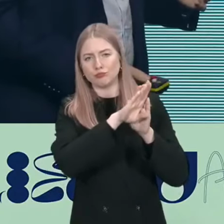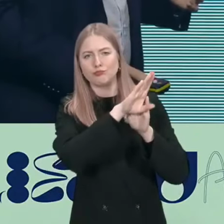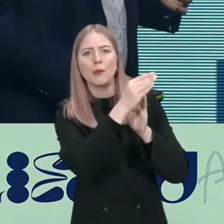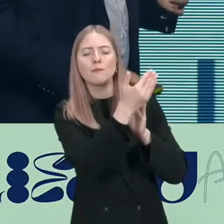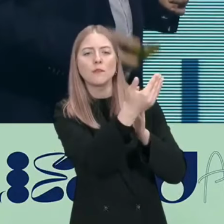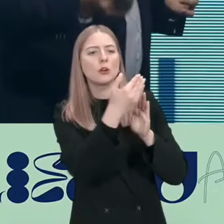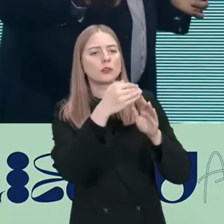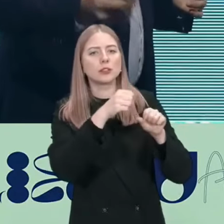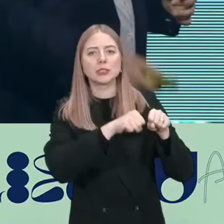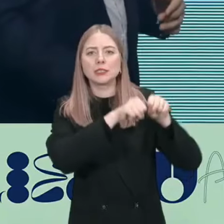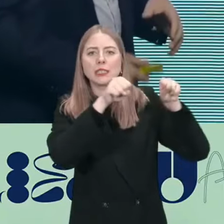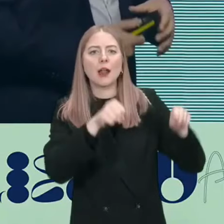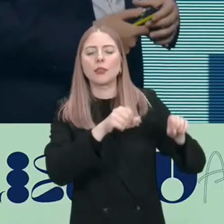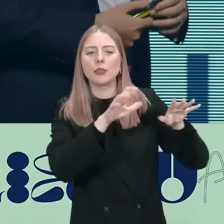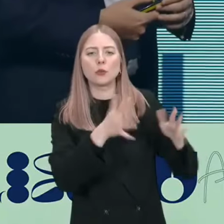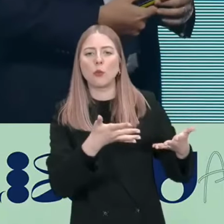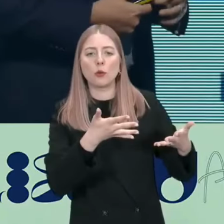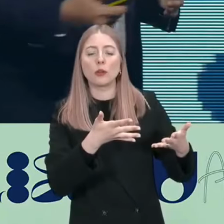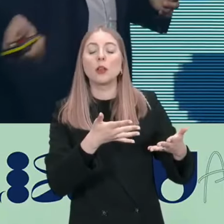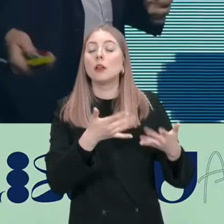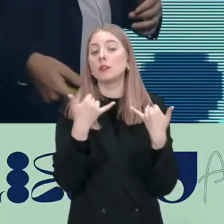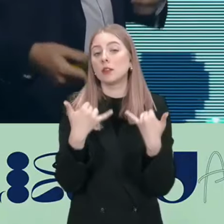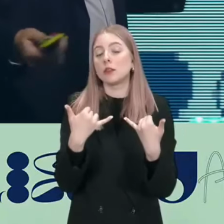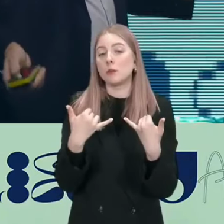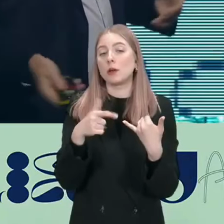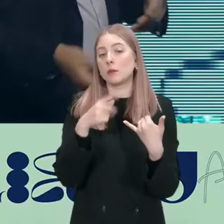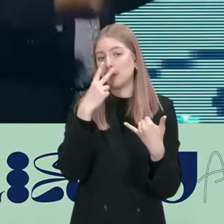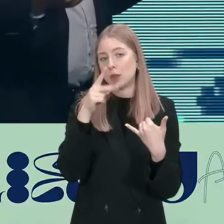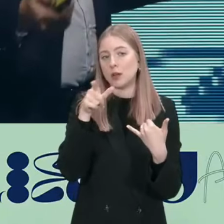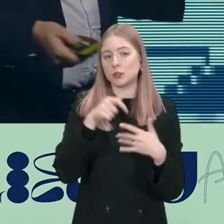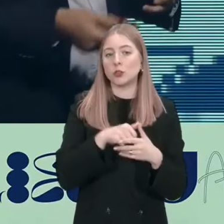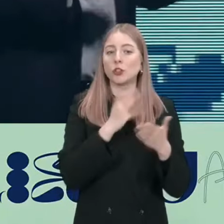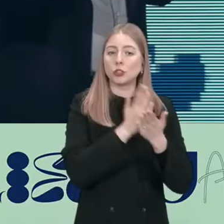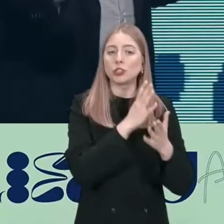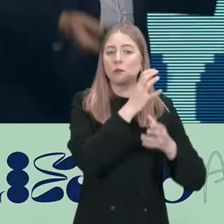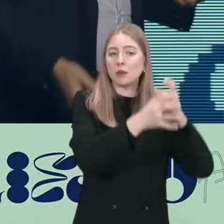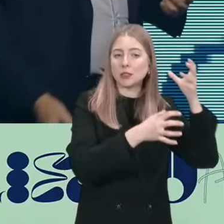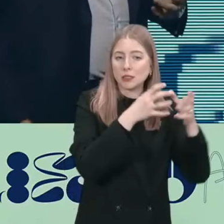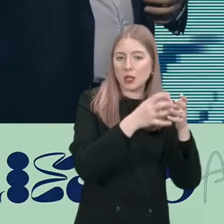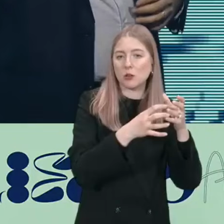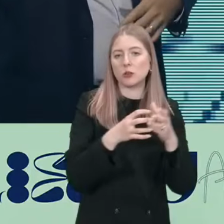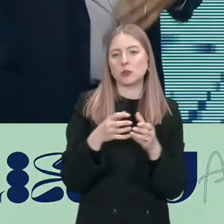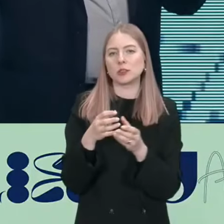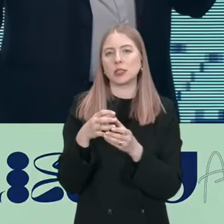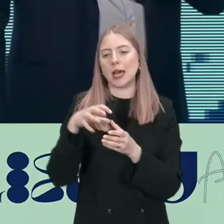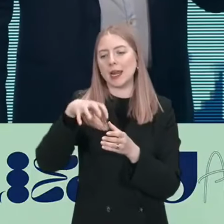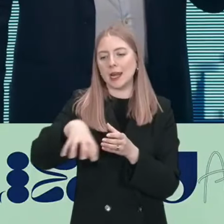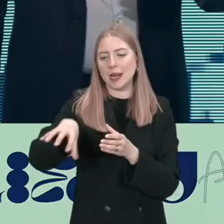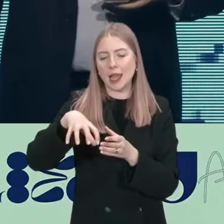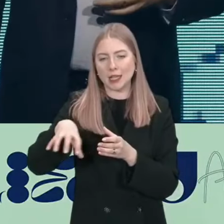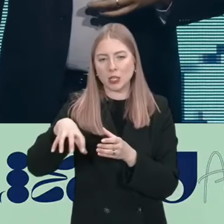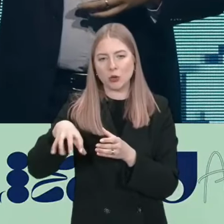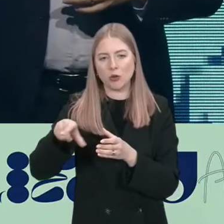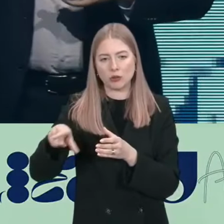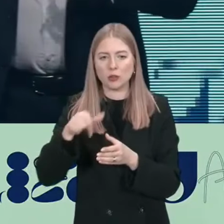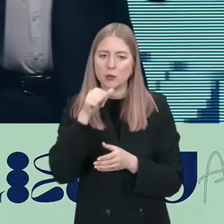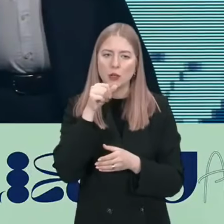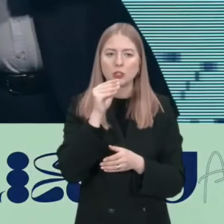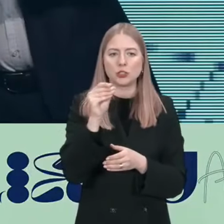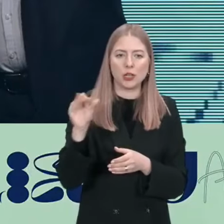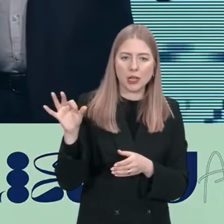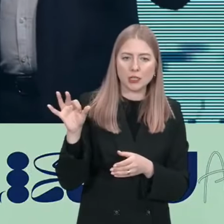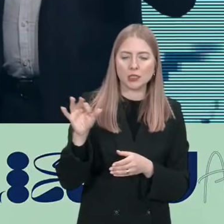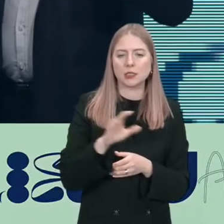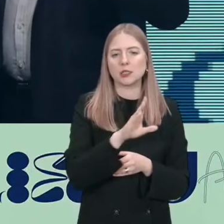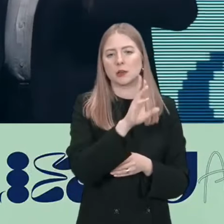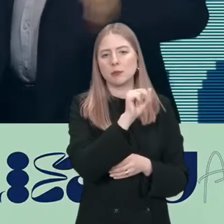impacts. We have global, regional, and blocks, right? EU, BRICS, and other things which have emerged, and also bilateral impacts. So